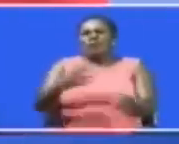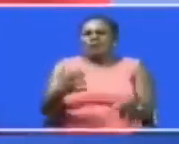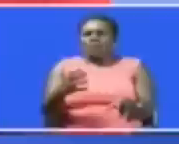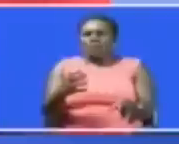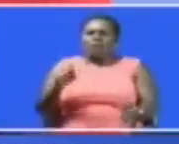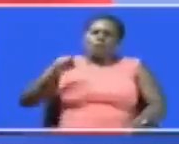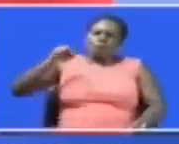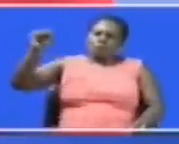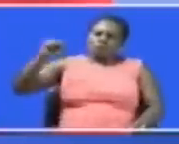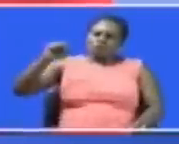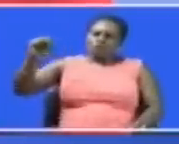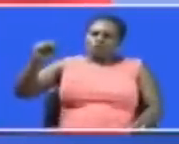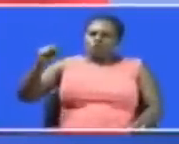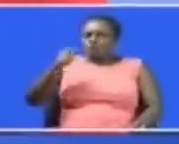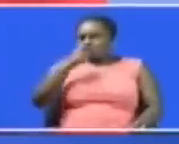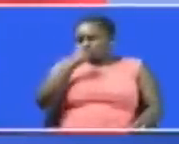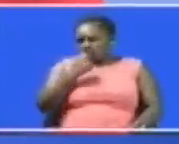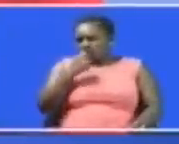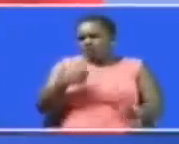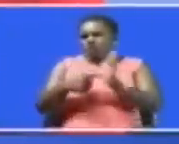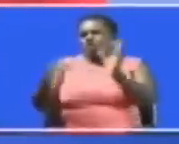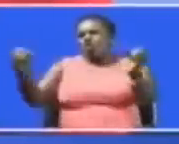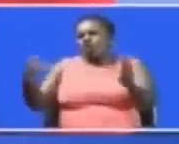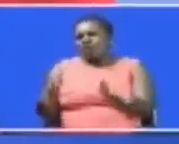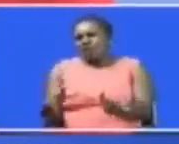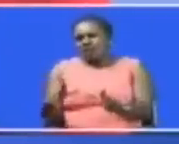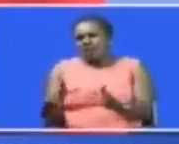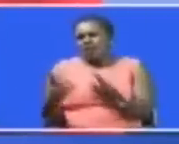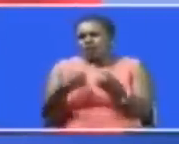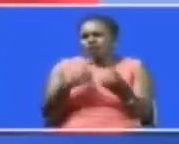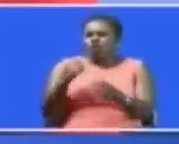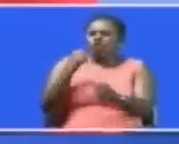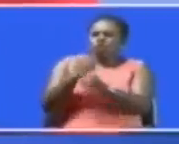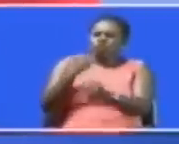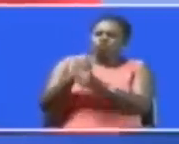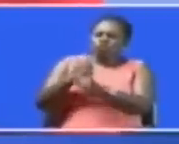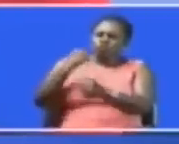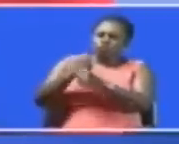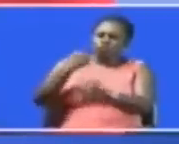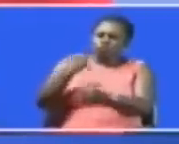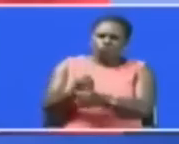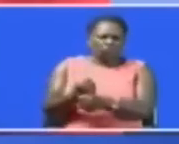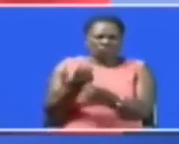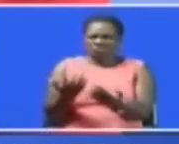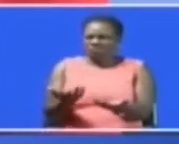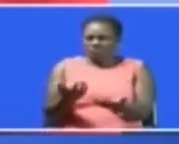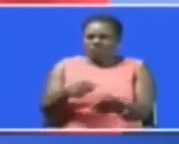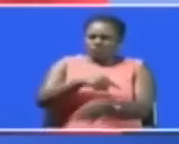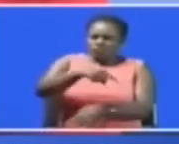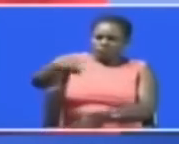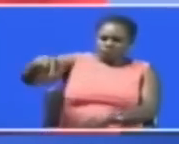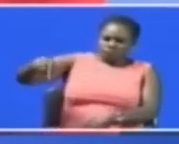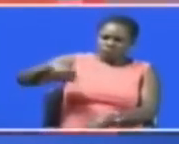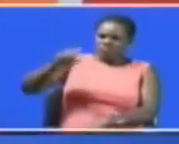that the political will, the lack of it, is evident, so that when the rhetoric about we're going to do is all taking Kenyans round